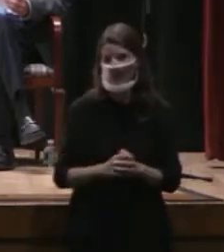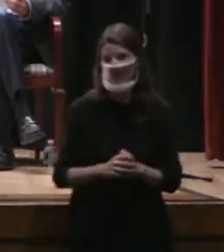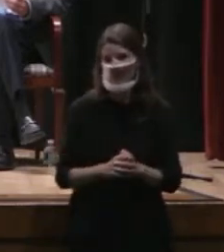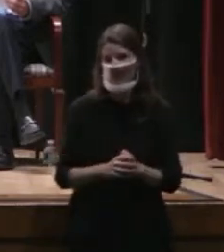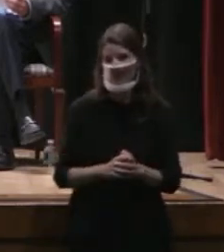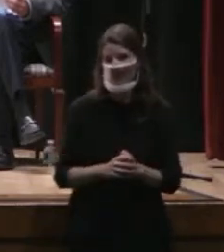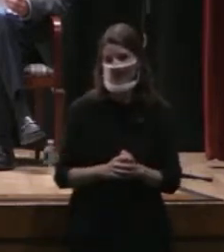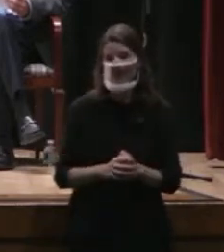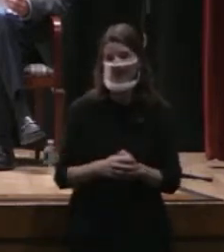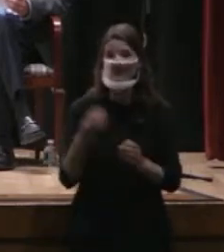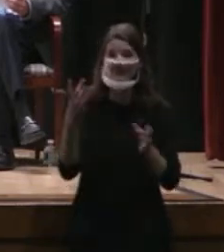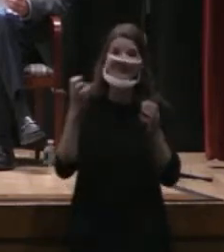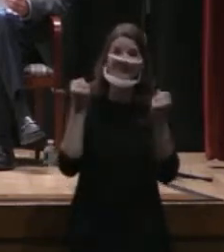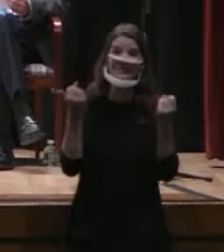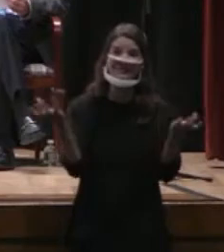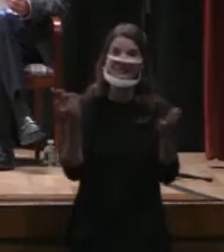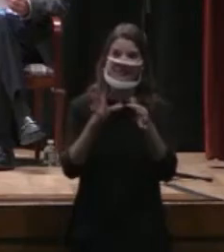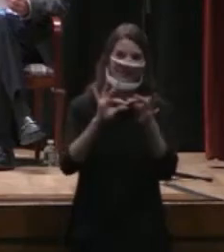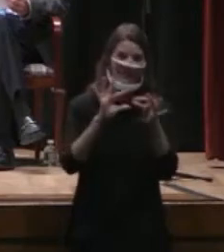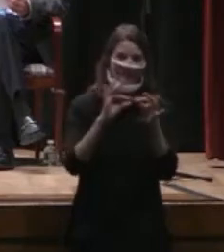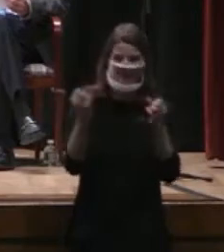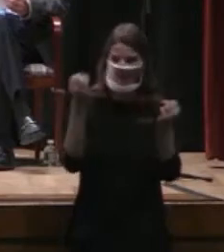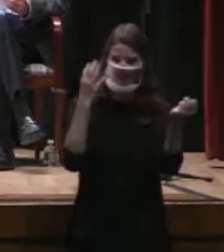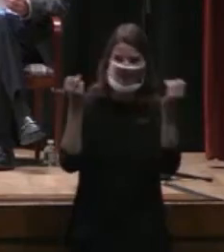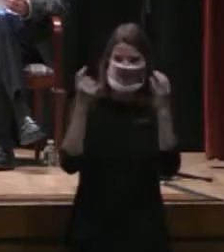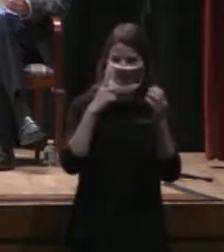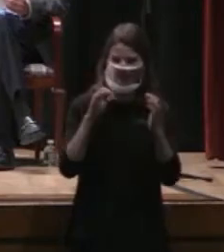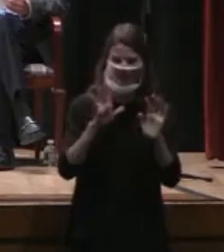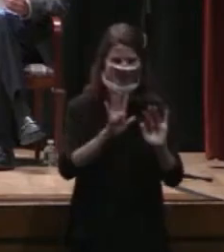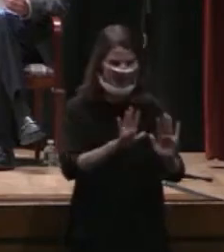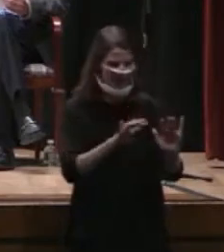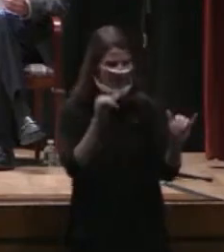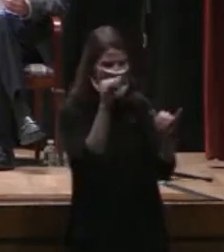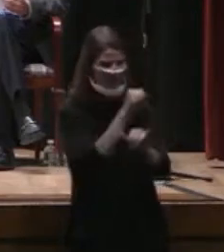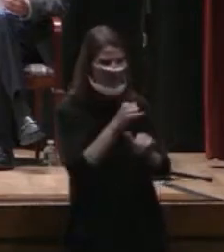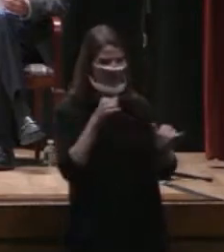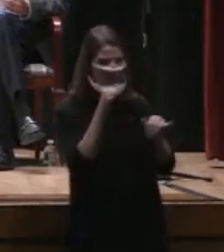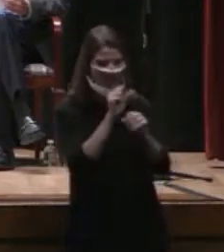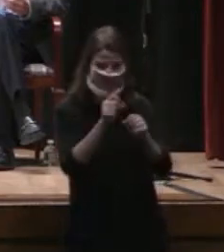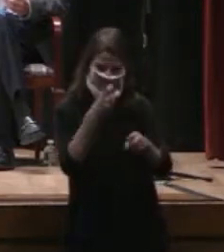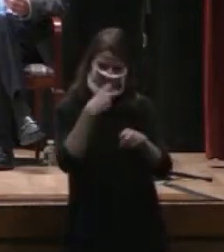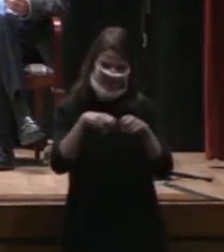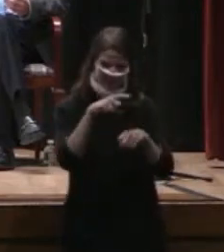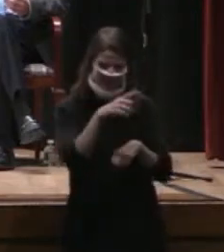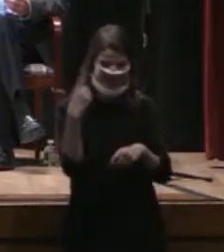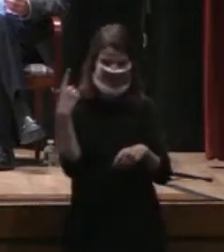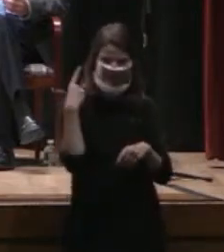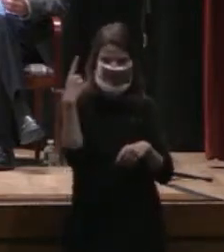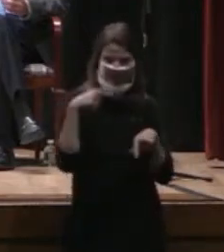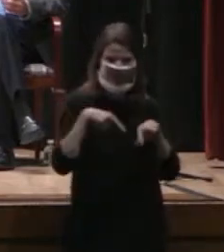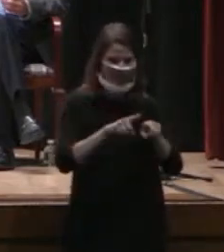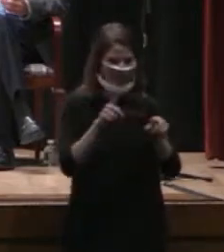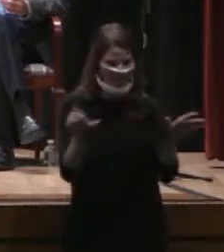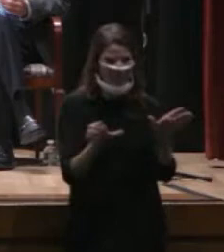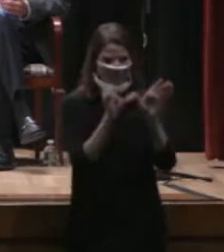I have received several comments about how difficult it must be to be a dean during